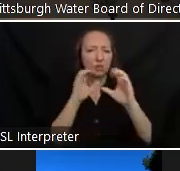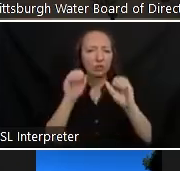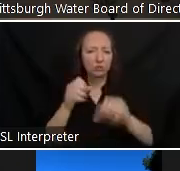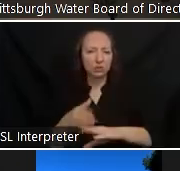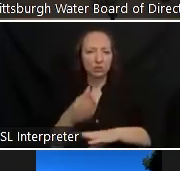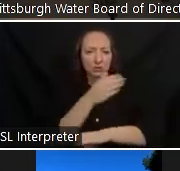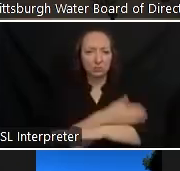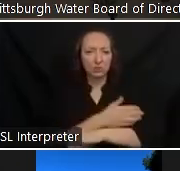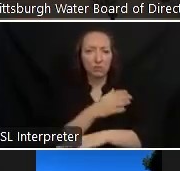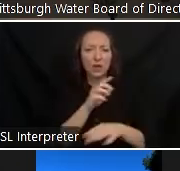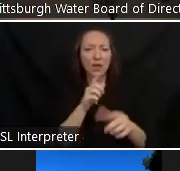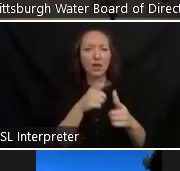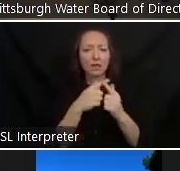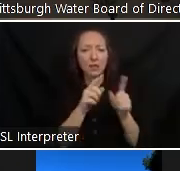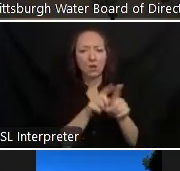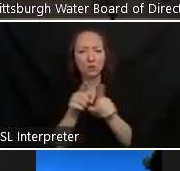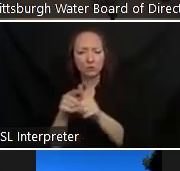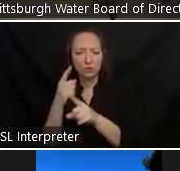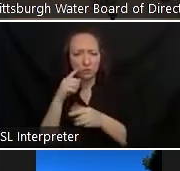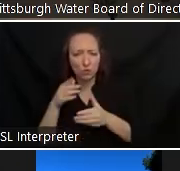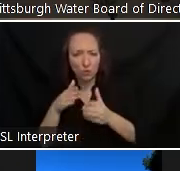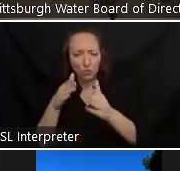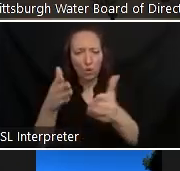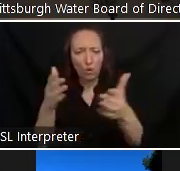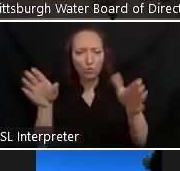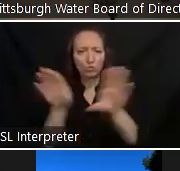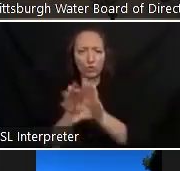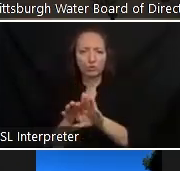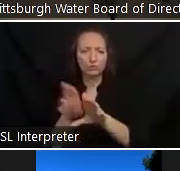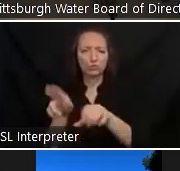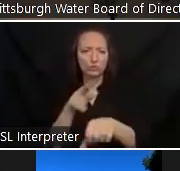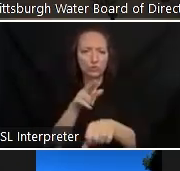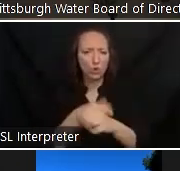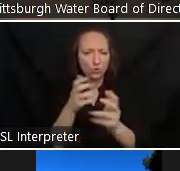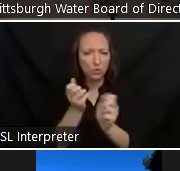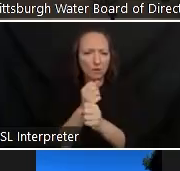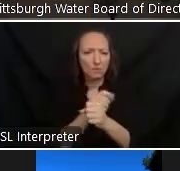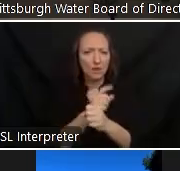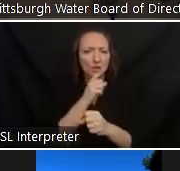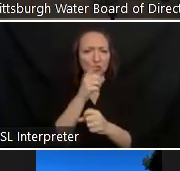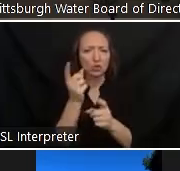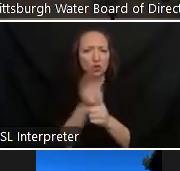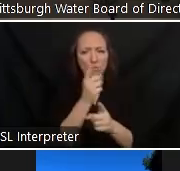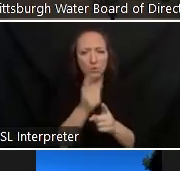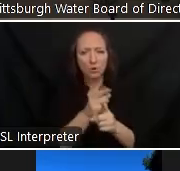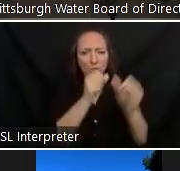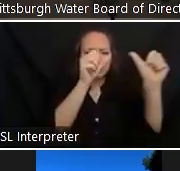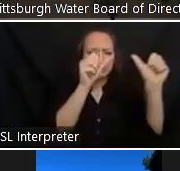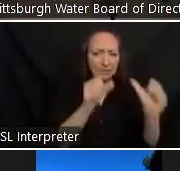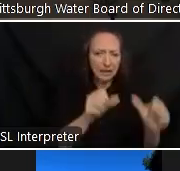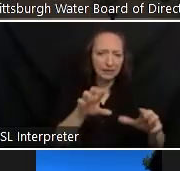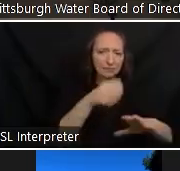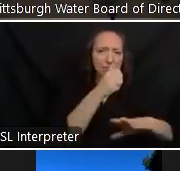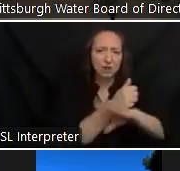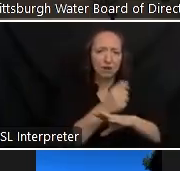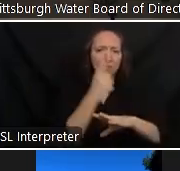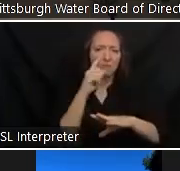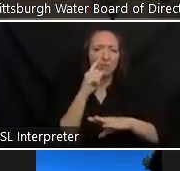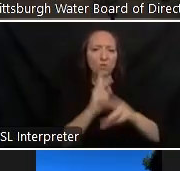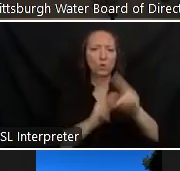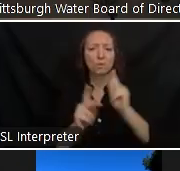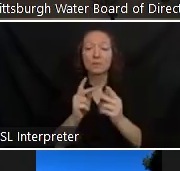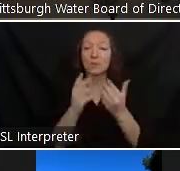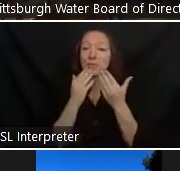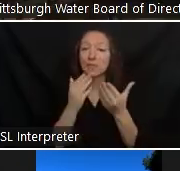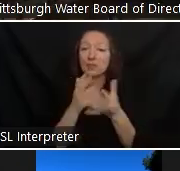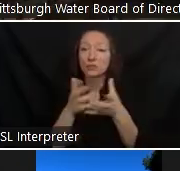we do our best to stay on top of them to make sure that they do that, to make sure that the proper signage is installed. But thank you for the